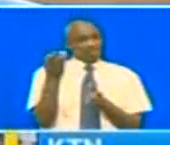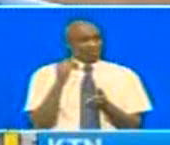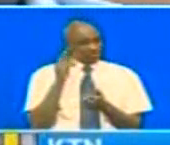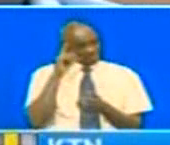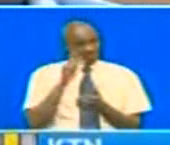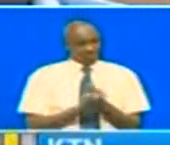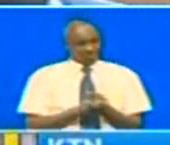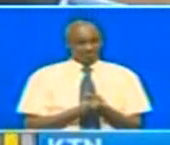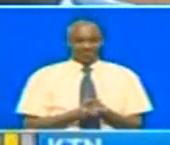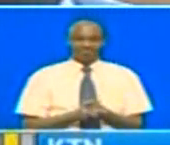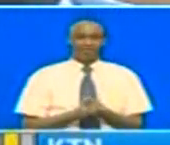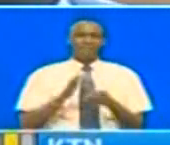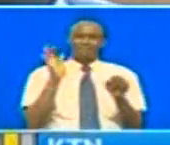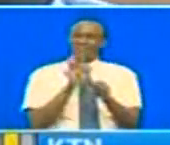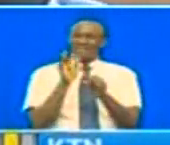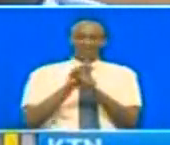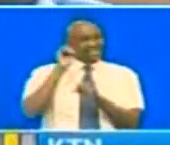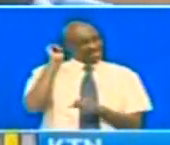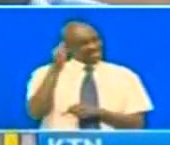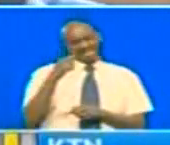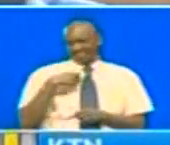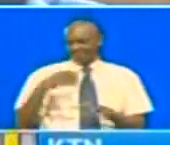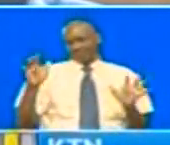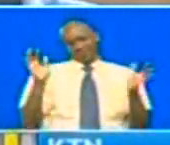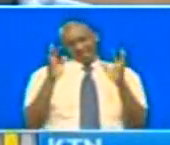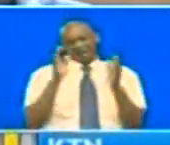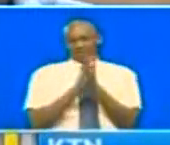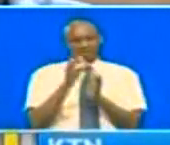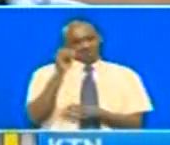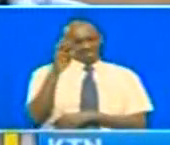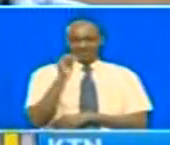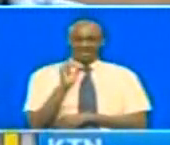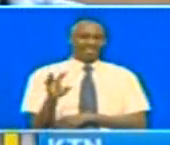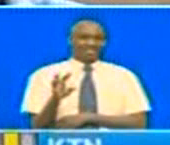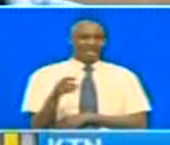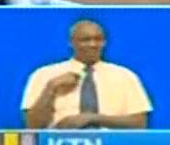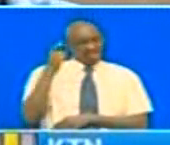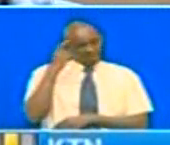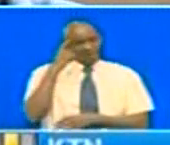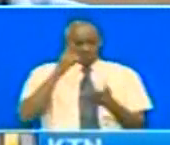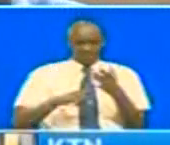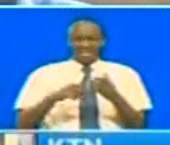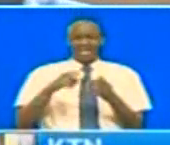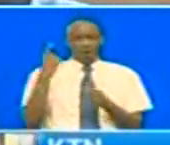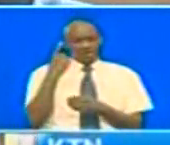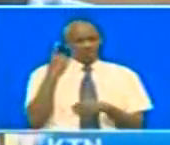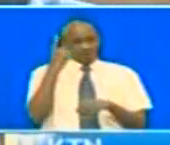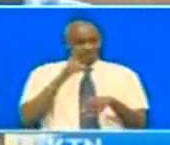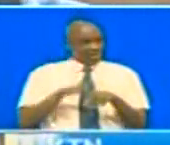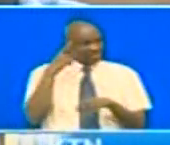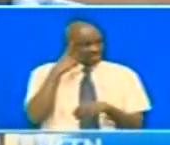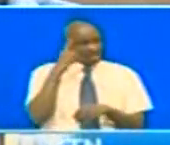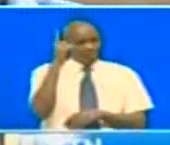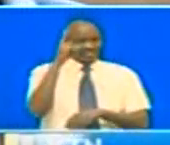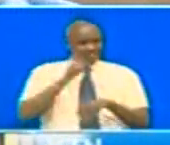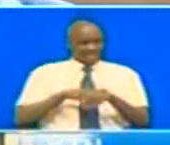lot of Kenyans have been very unfair to ODM. The only time I can remember that ODM has given, I know there are cases where ODM has